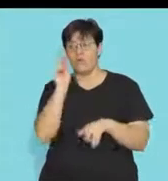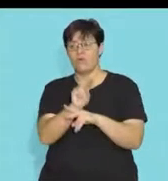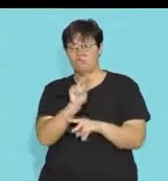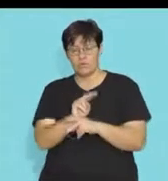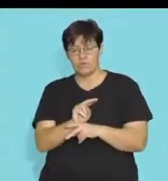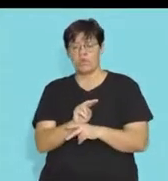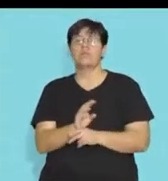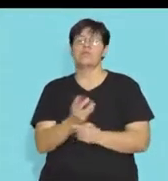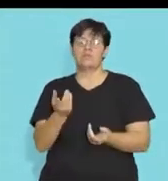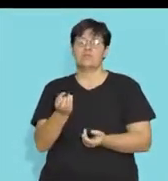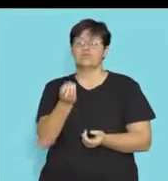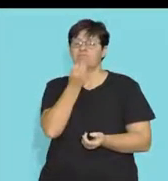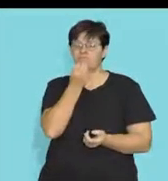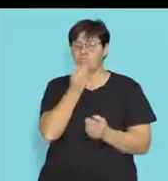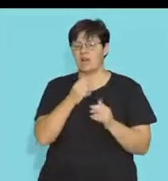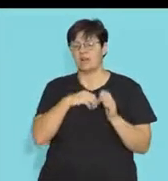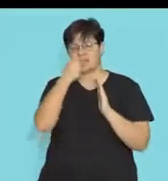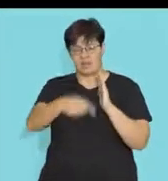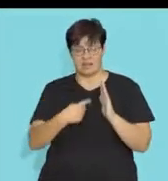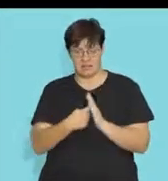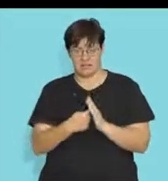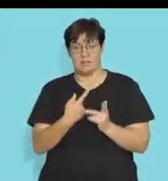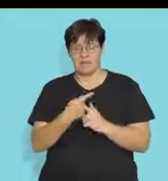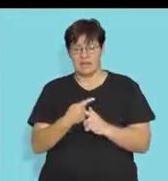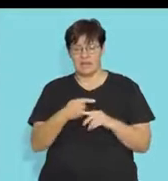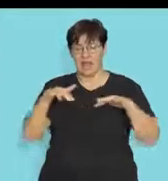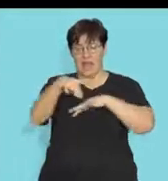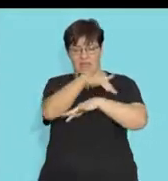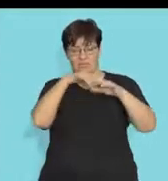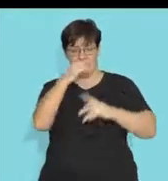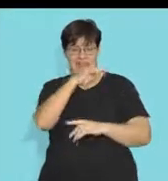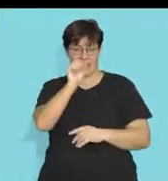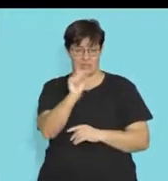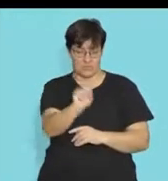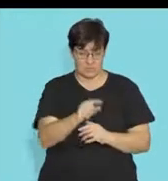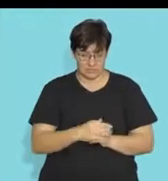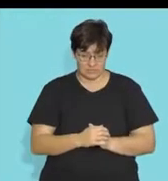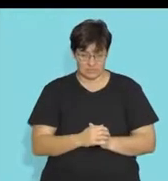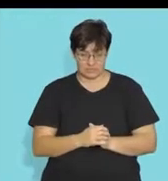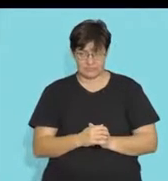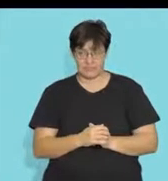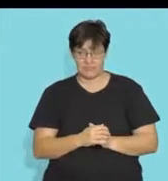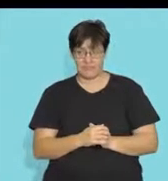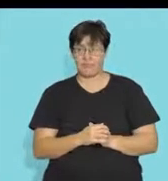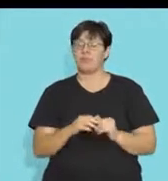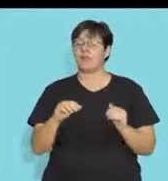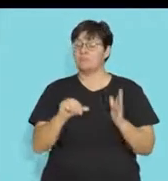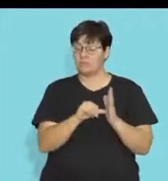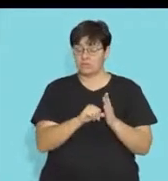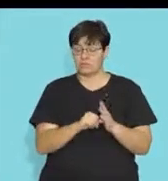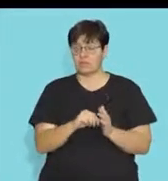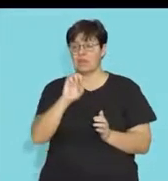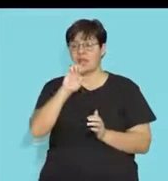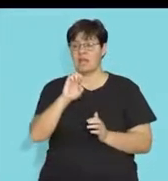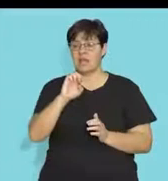looking at an overview of the nutrient cycle with relation to what atmospheric gases are. So it's important that,